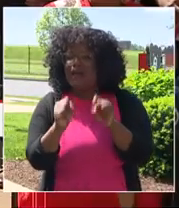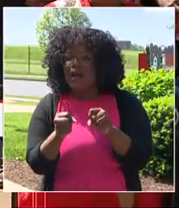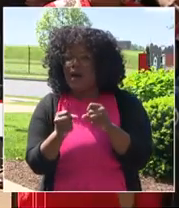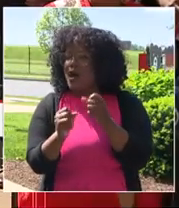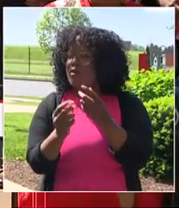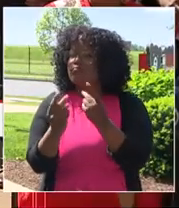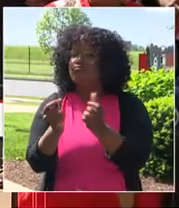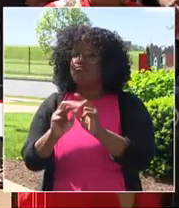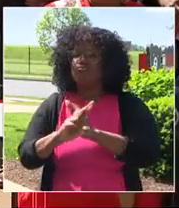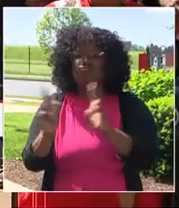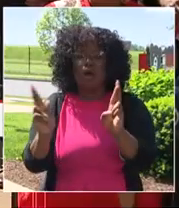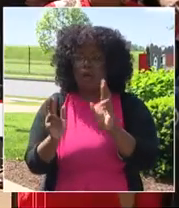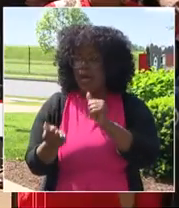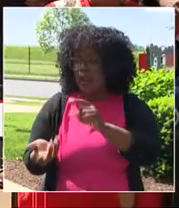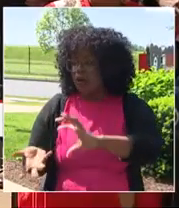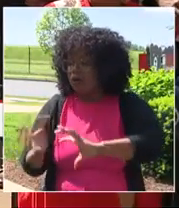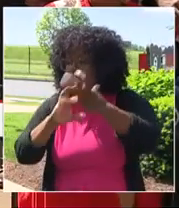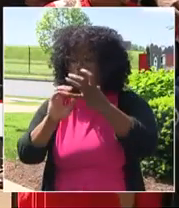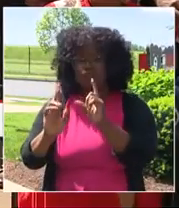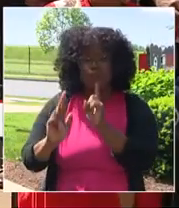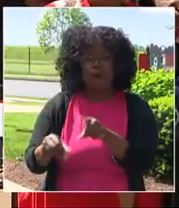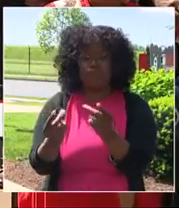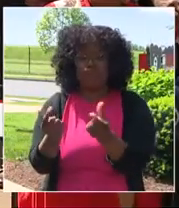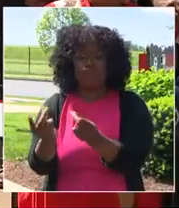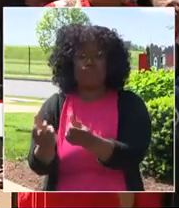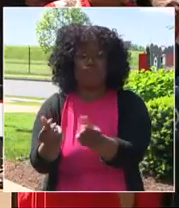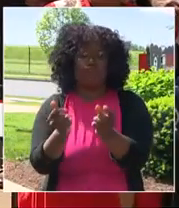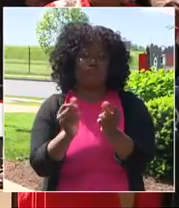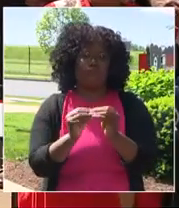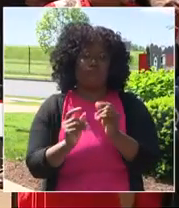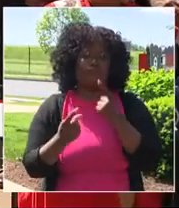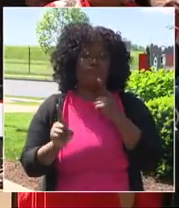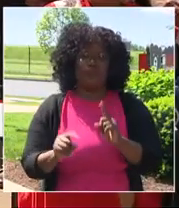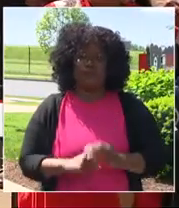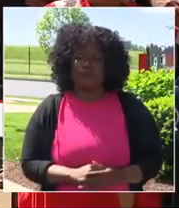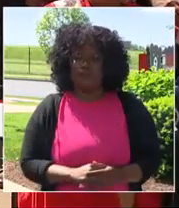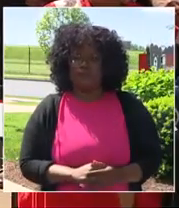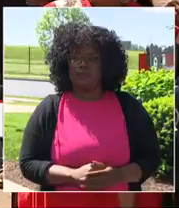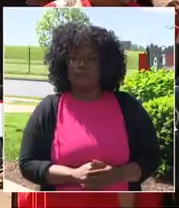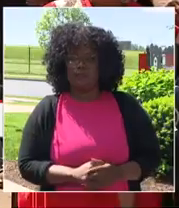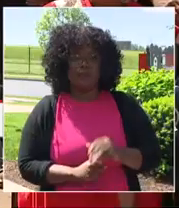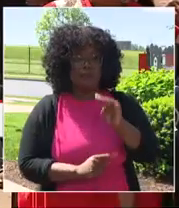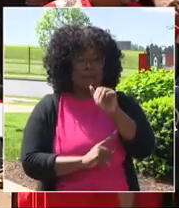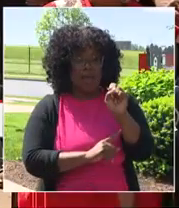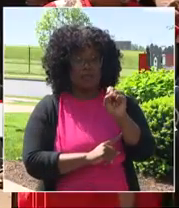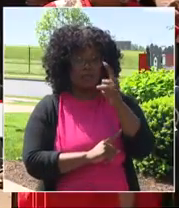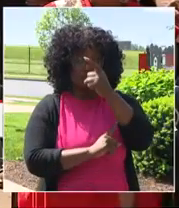the anthrax attack on Congress and other mass trauma events, including the